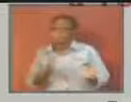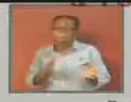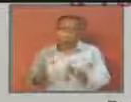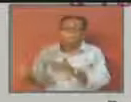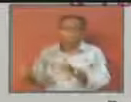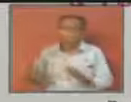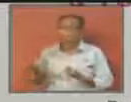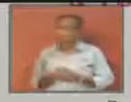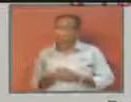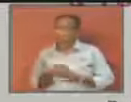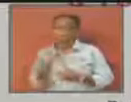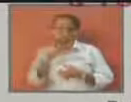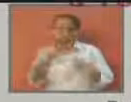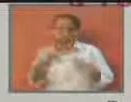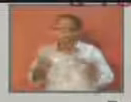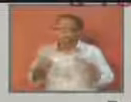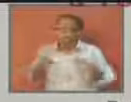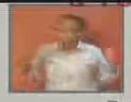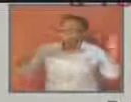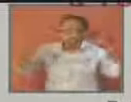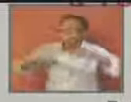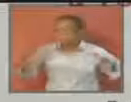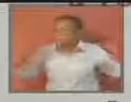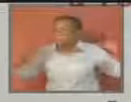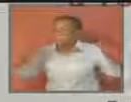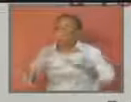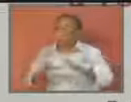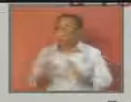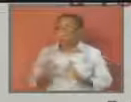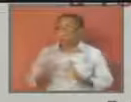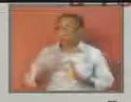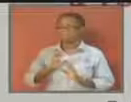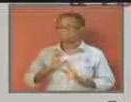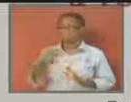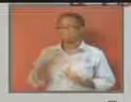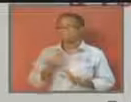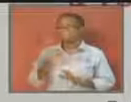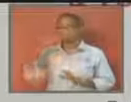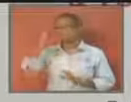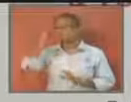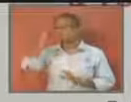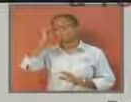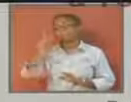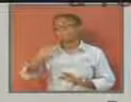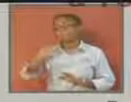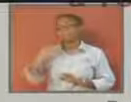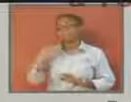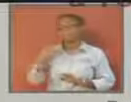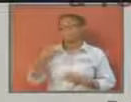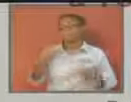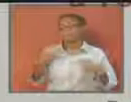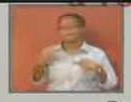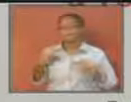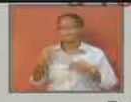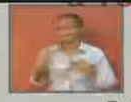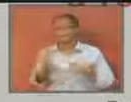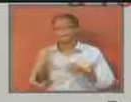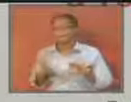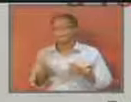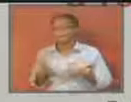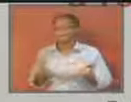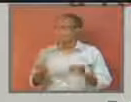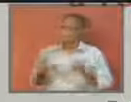we will expect to get crowds, which is a good sign that people want to have the vaccine. But of course, we want people to maintain the 3Ws when they come